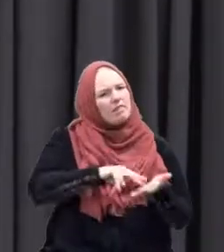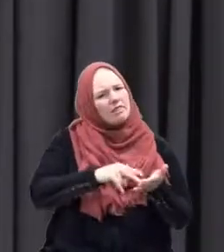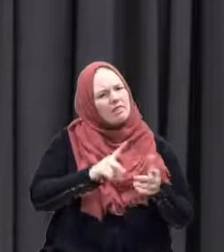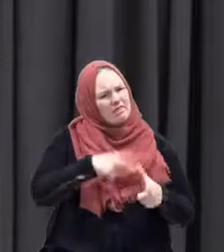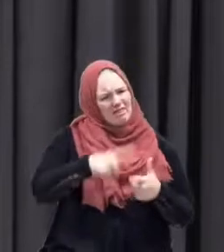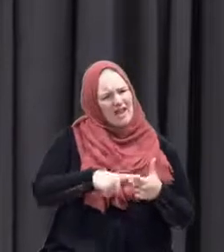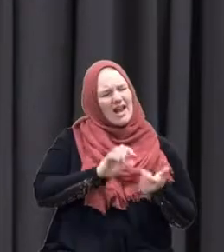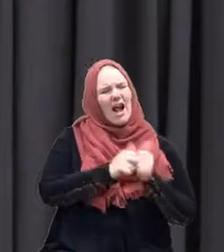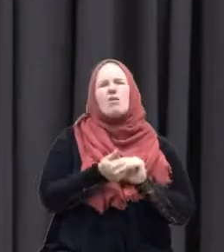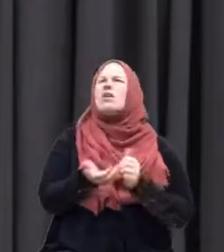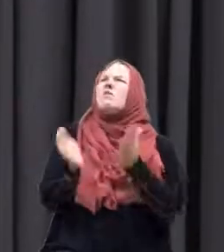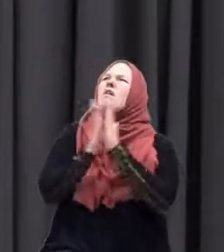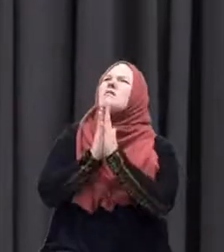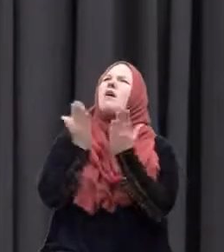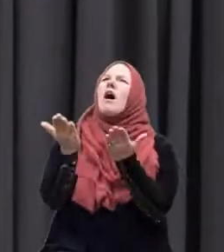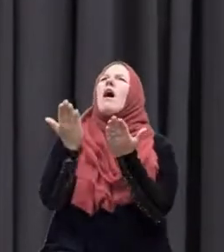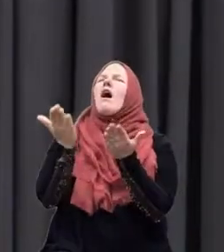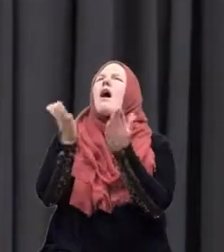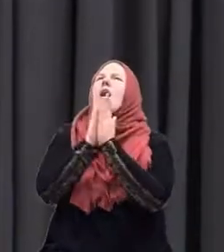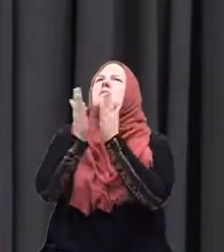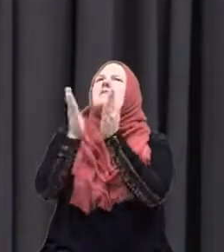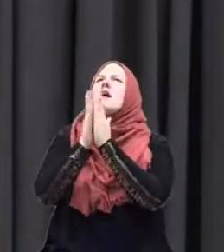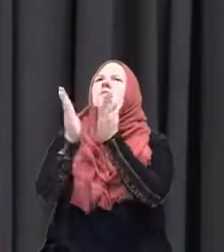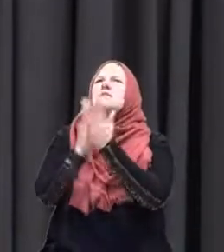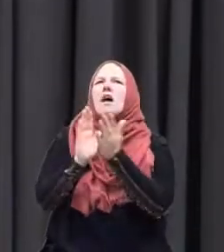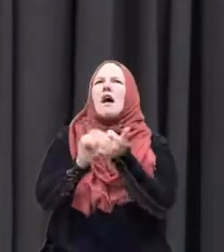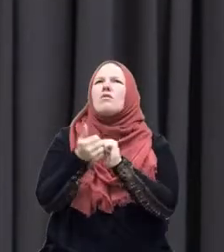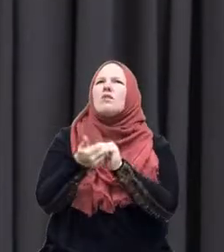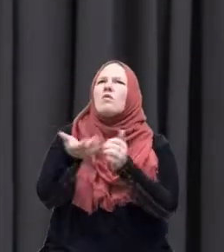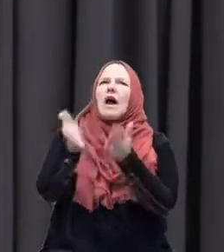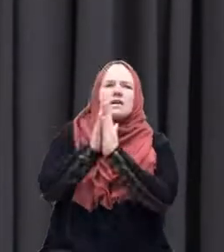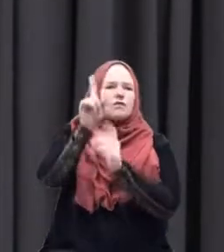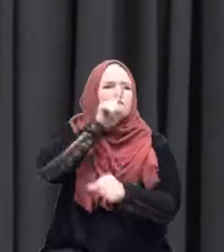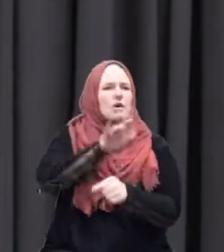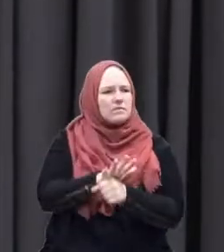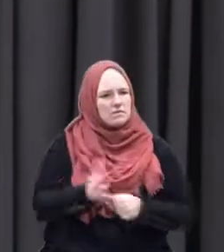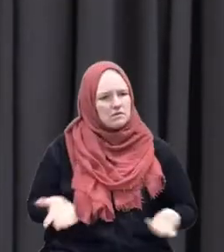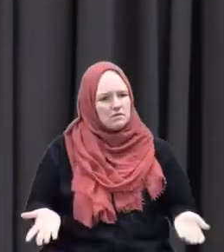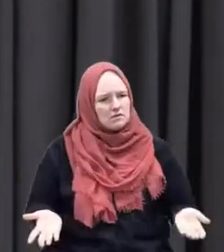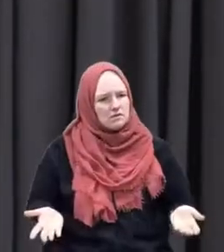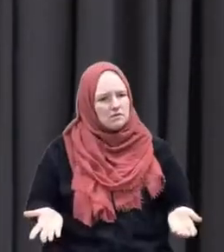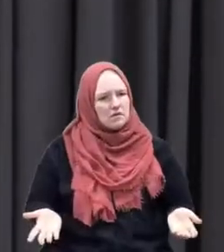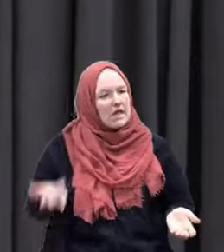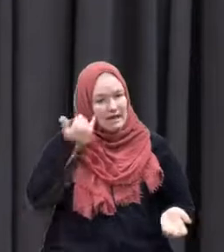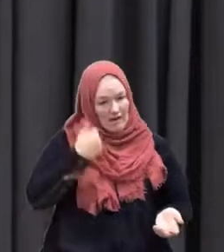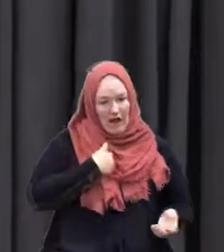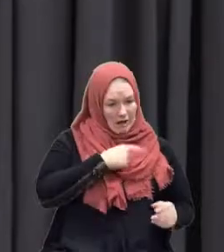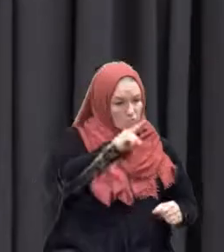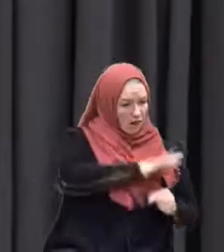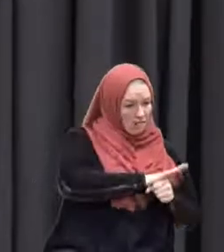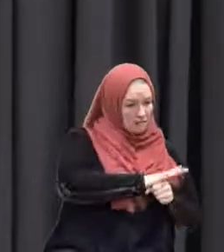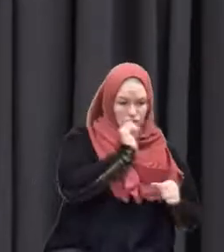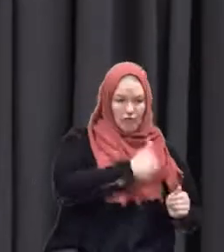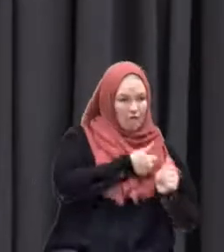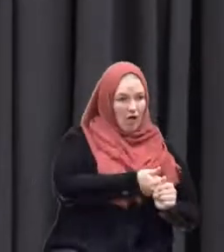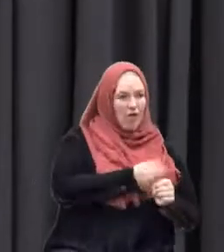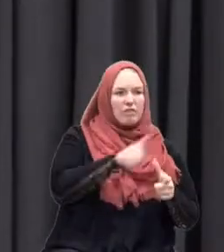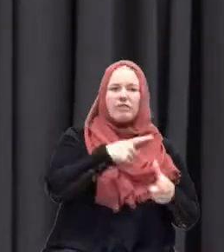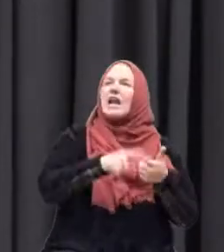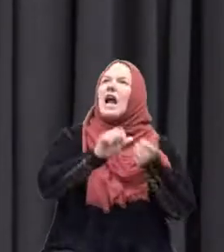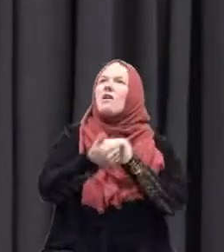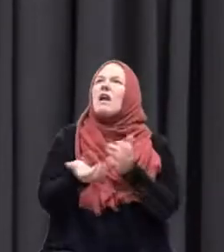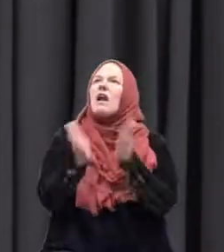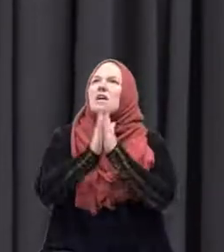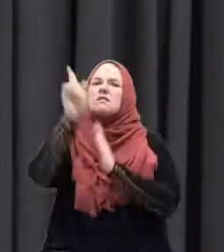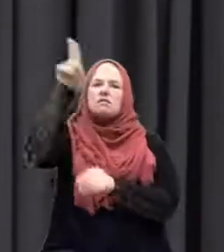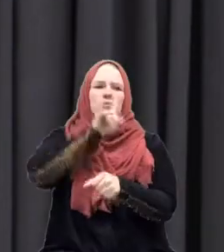ask Allah to deliver on His promise? So His promise is right in around the corner for us.